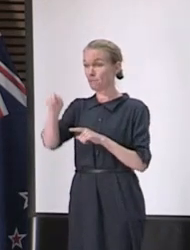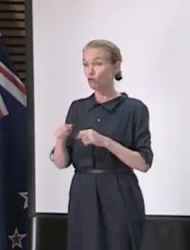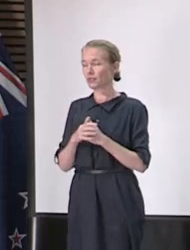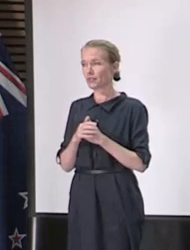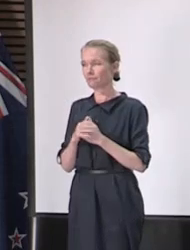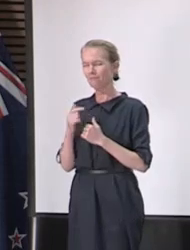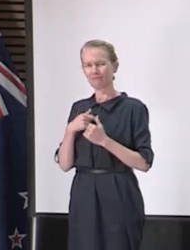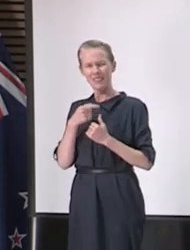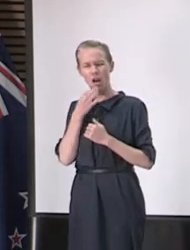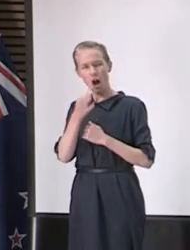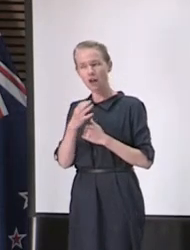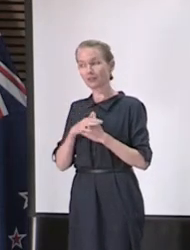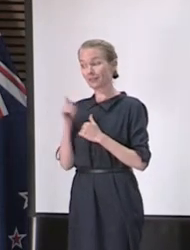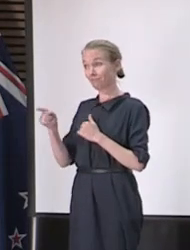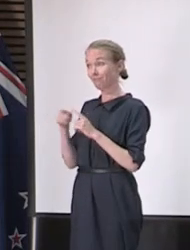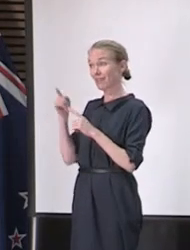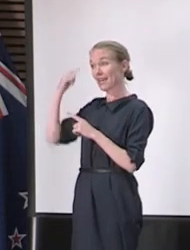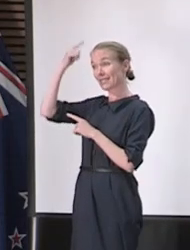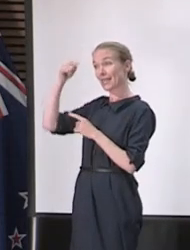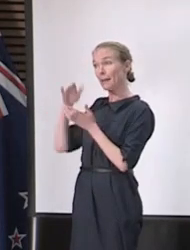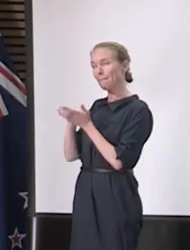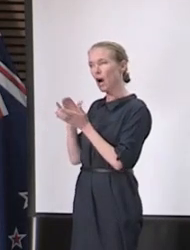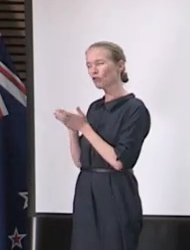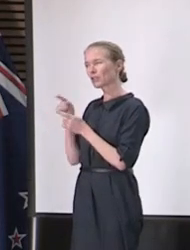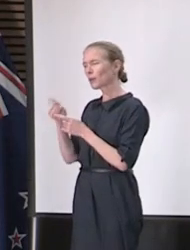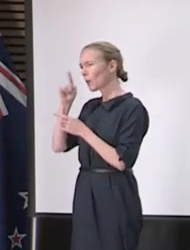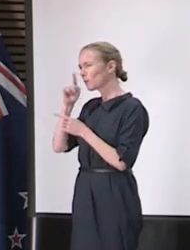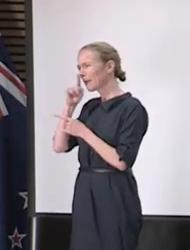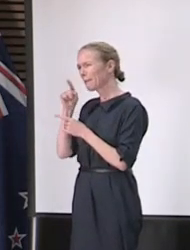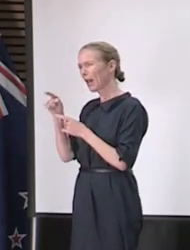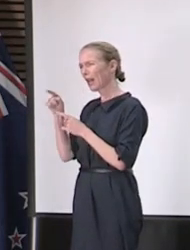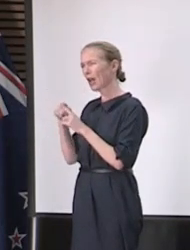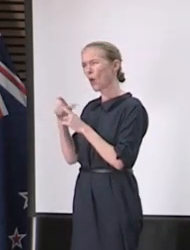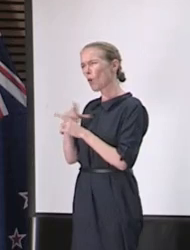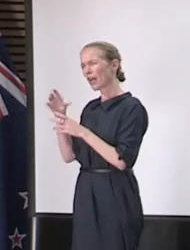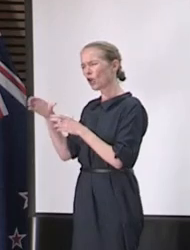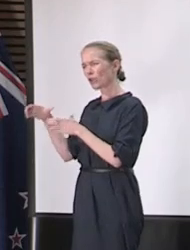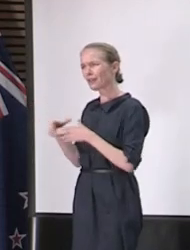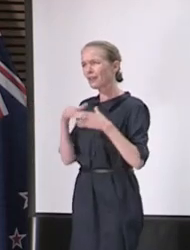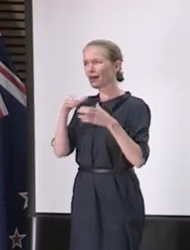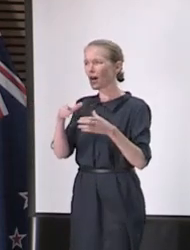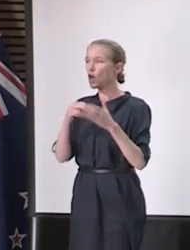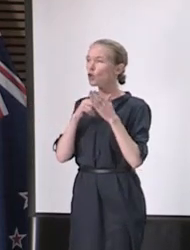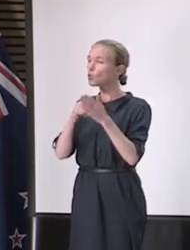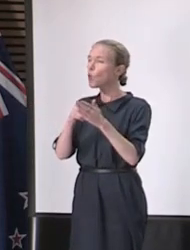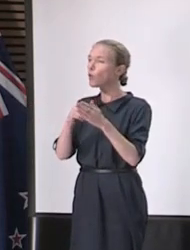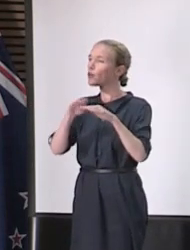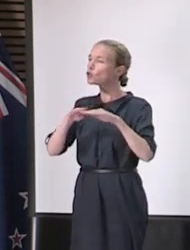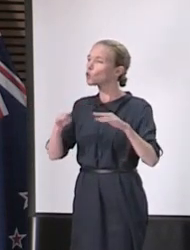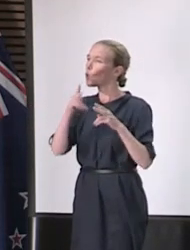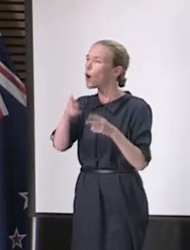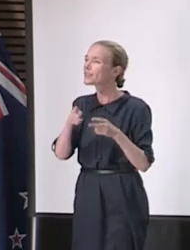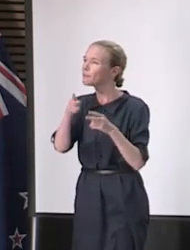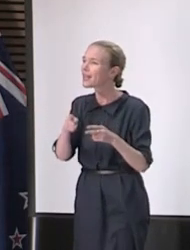Shore Hospital? Yes, because the level of care it was felt they required was appropriate